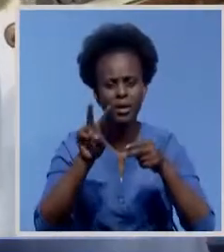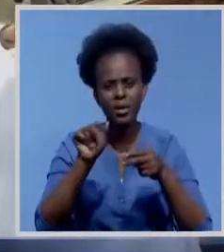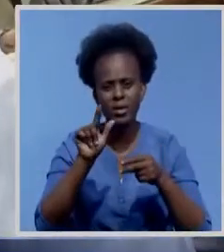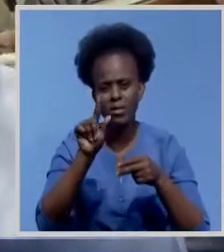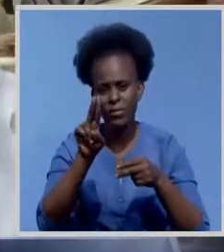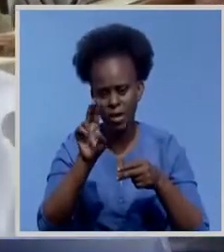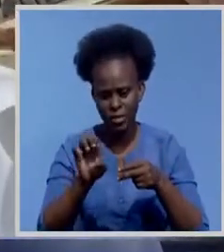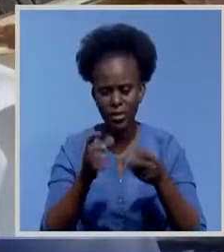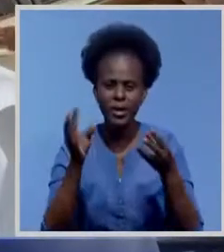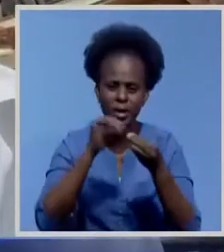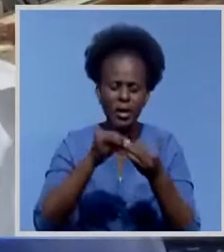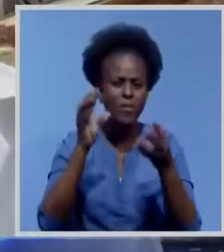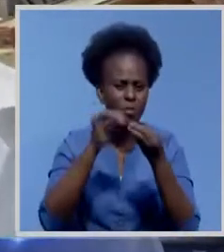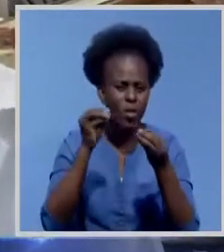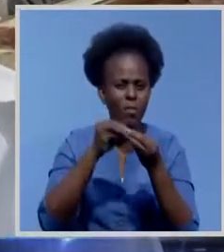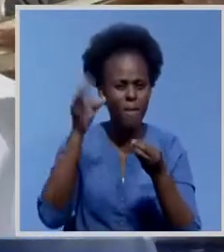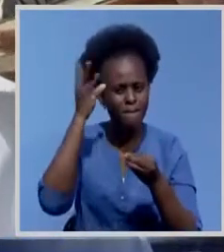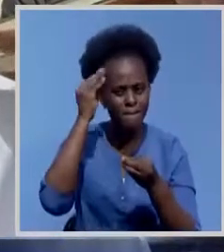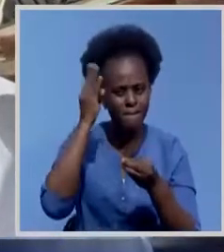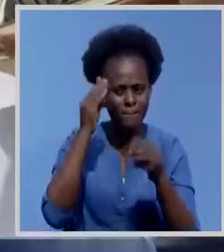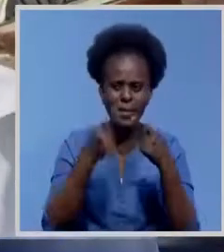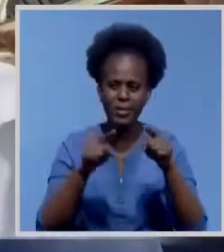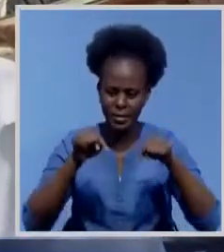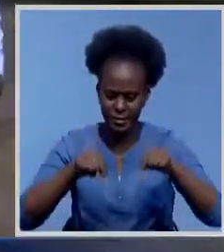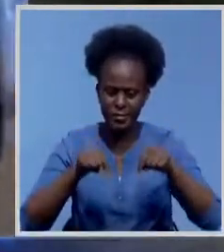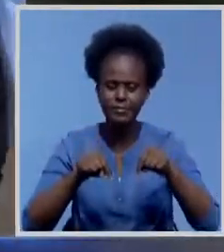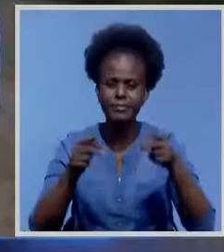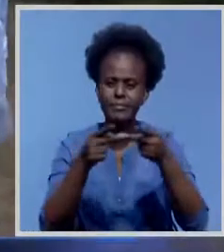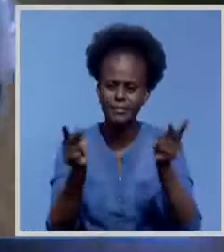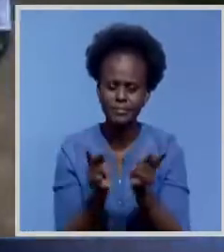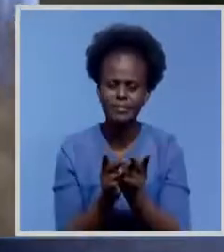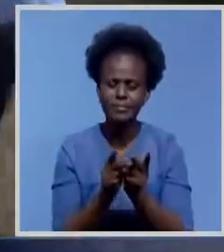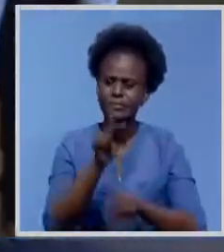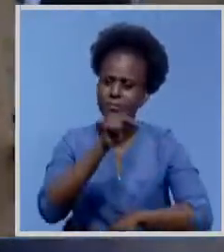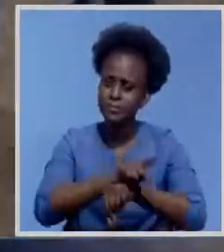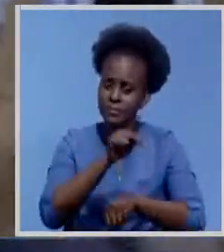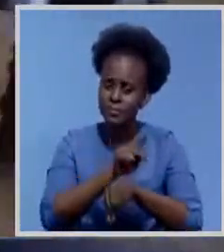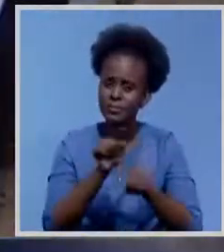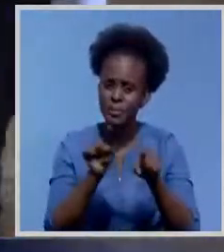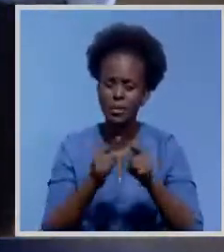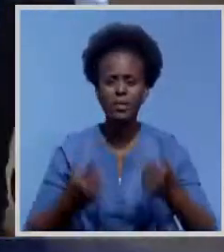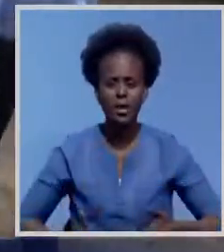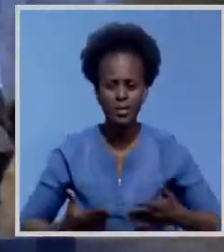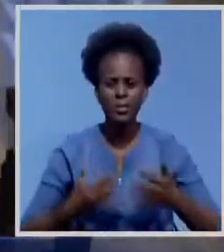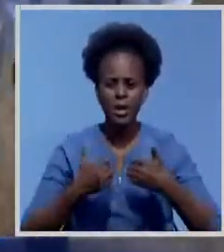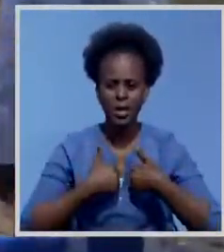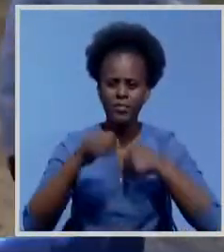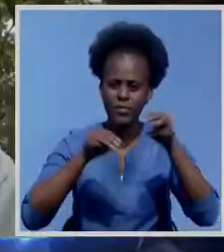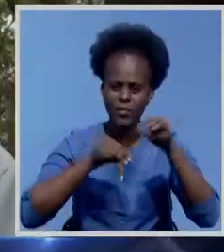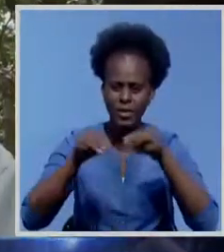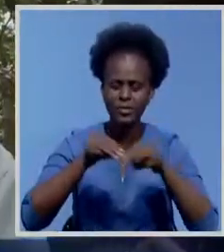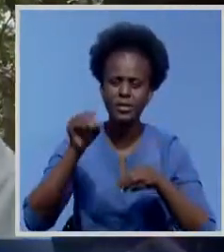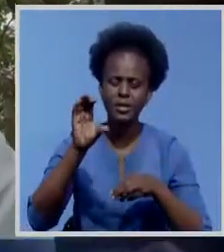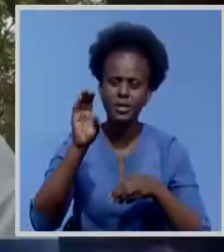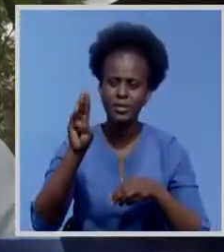more knowledge content being applied in this value chain. The project has excited management at CBU. We